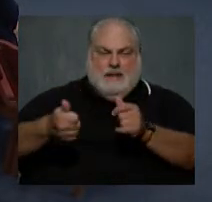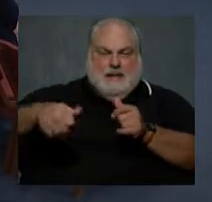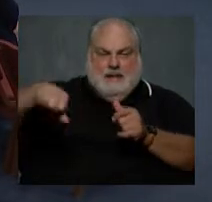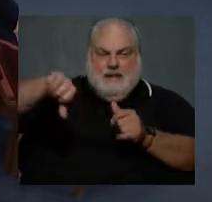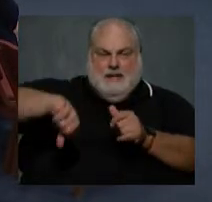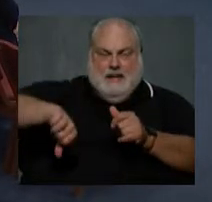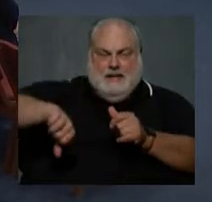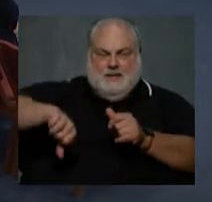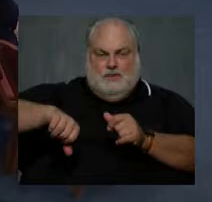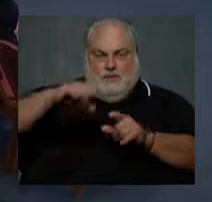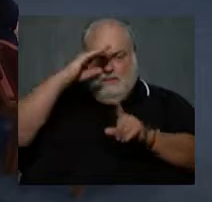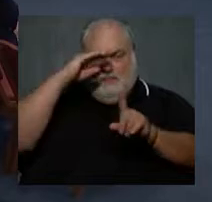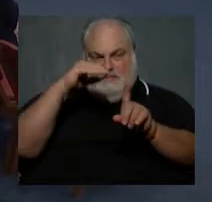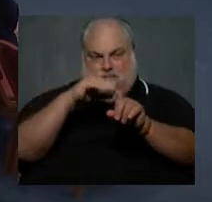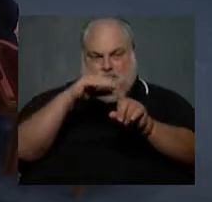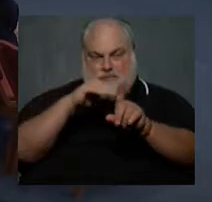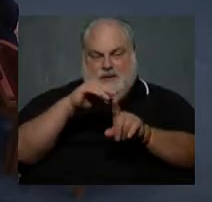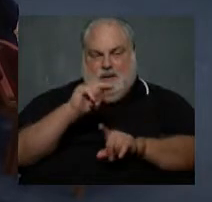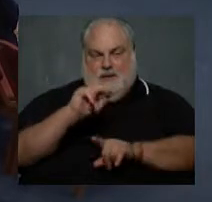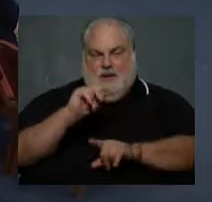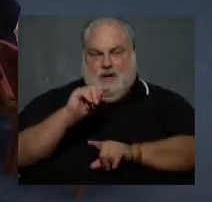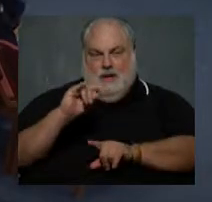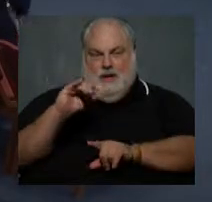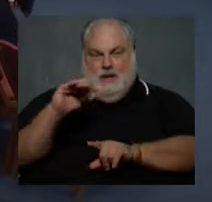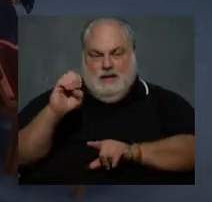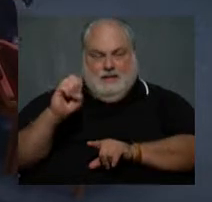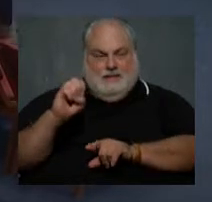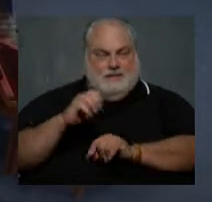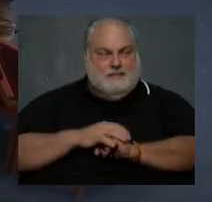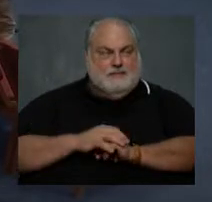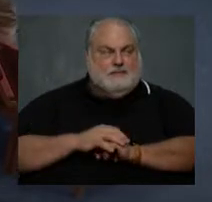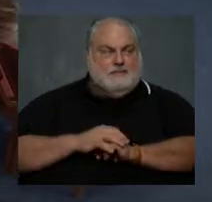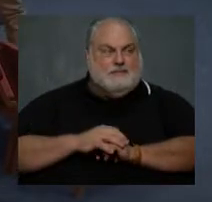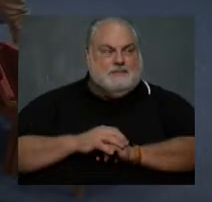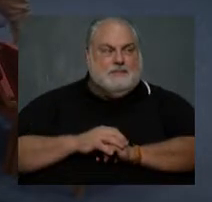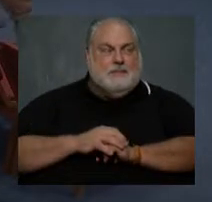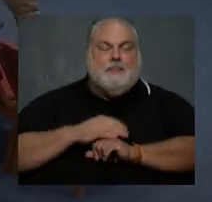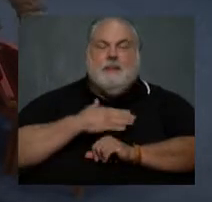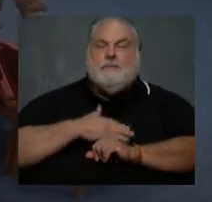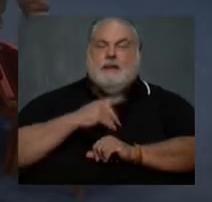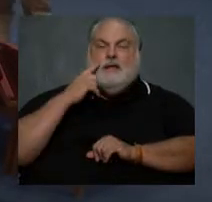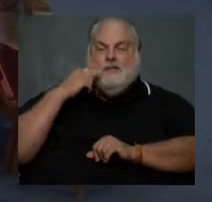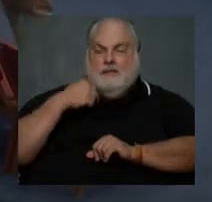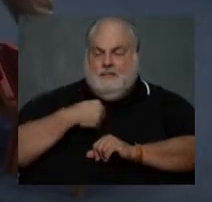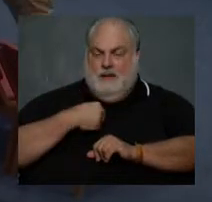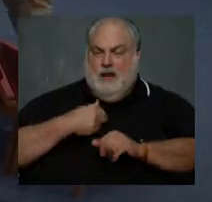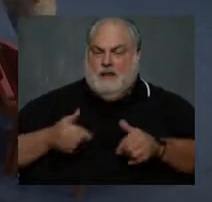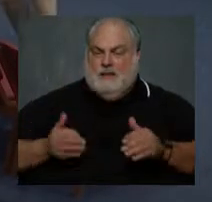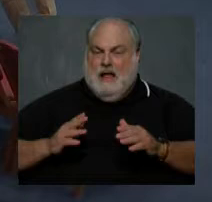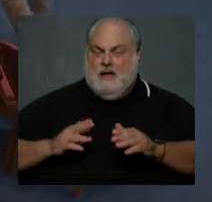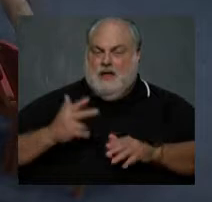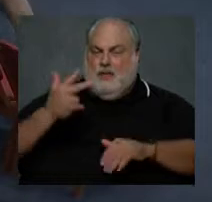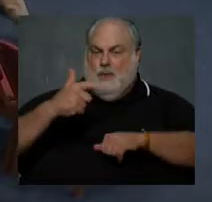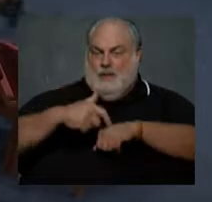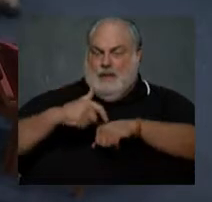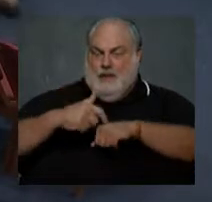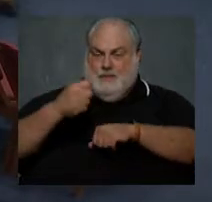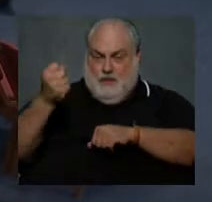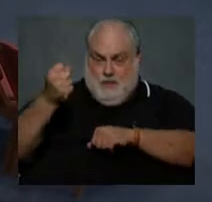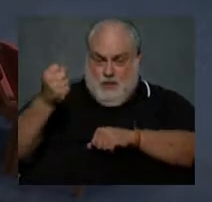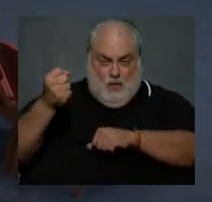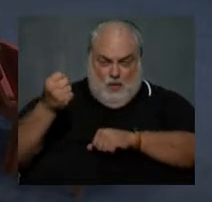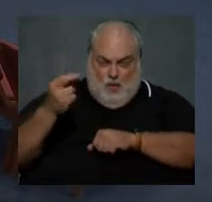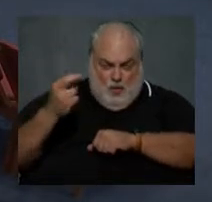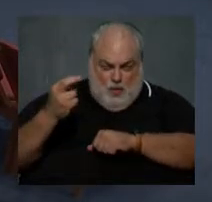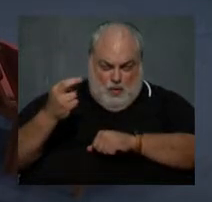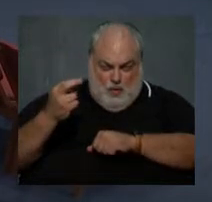so they're placed on notice. So, trip me through the process. You are allowed 3 deferrals, is that correct,